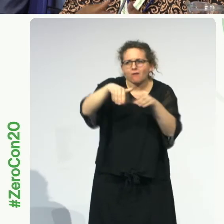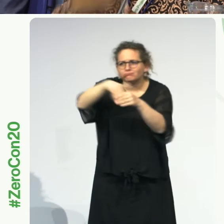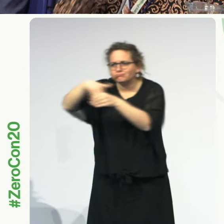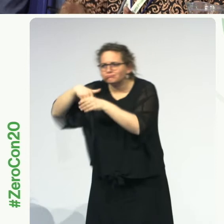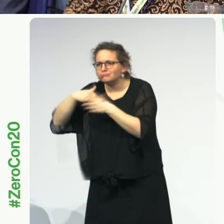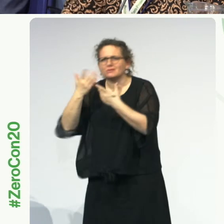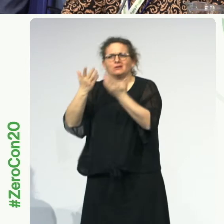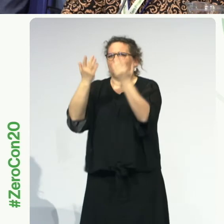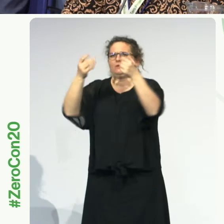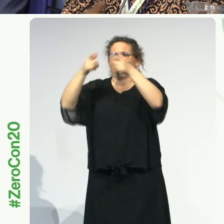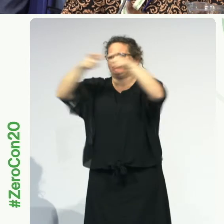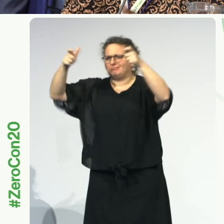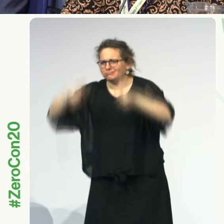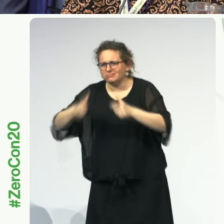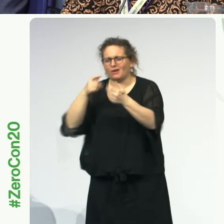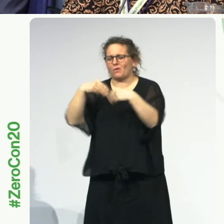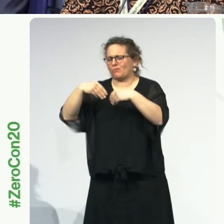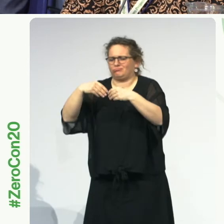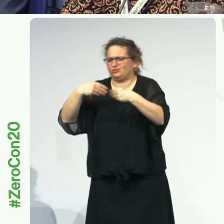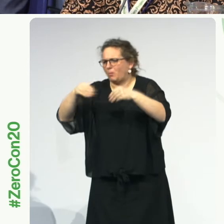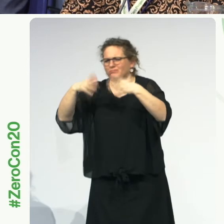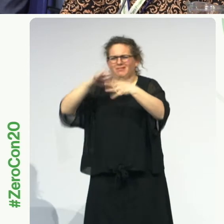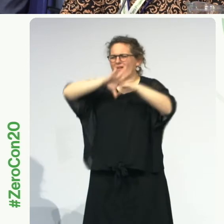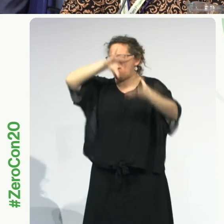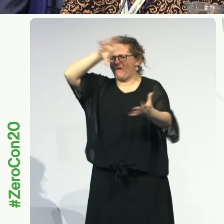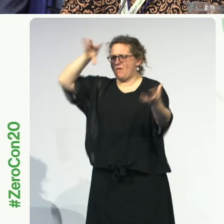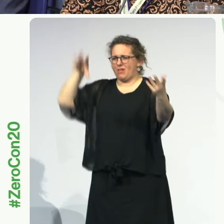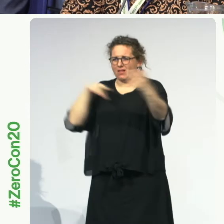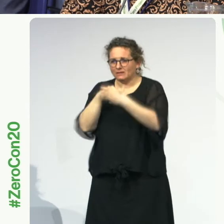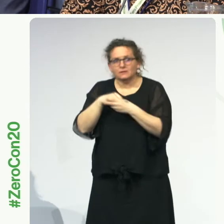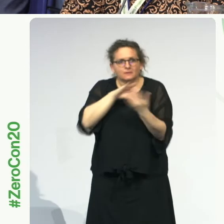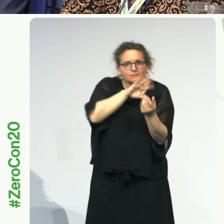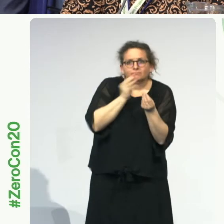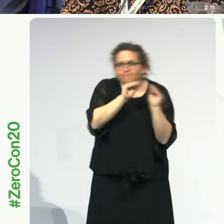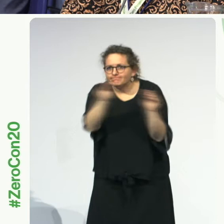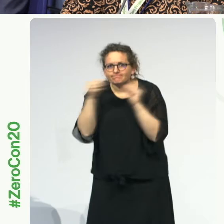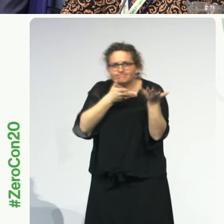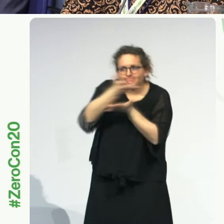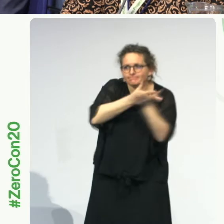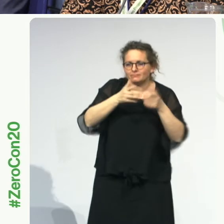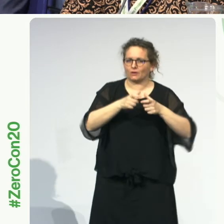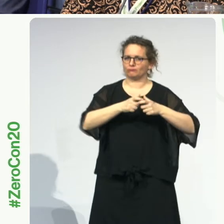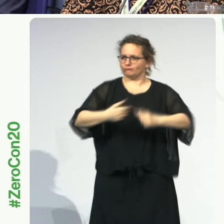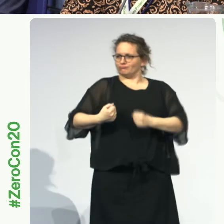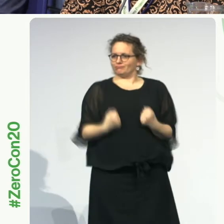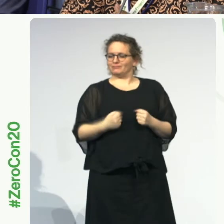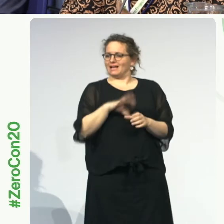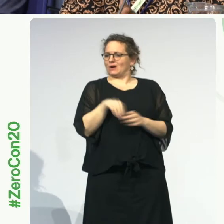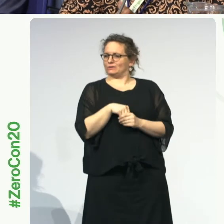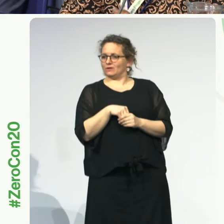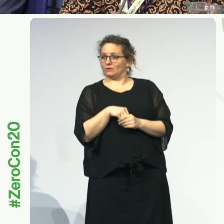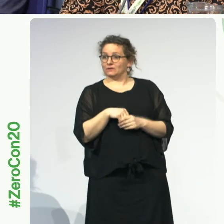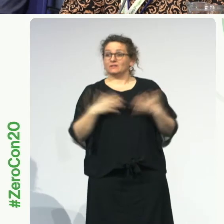schools to make inclusion a success. So these school inclusion teams have